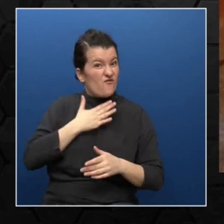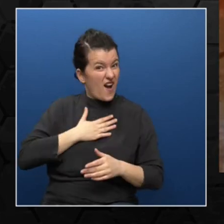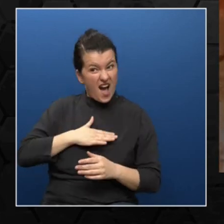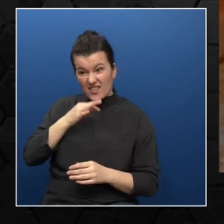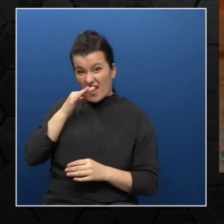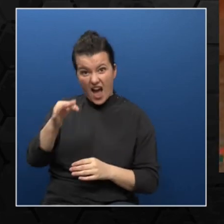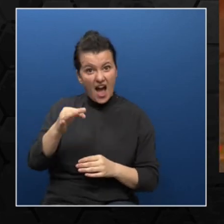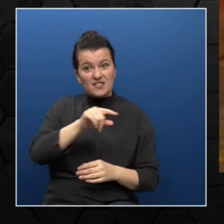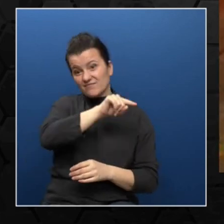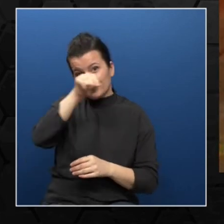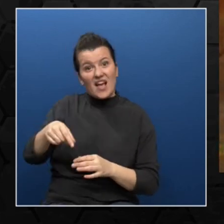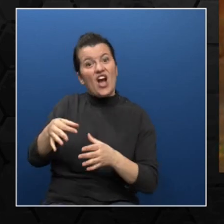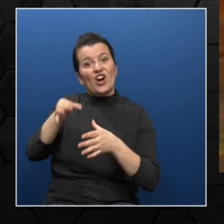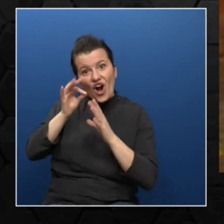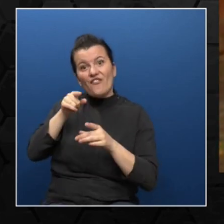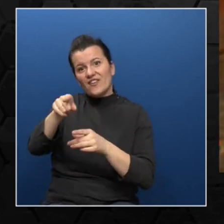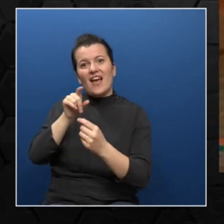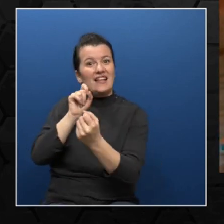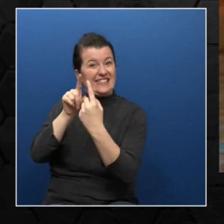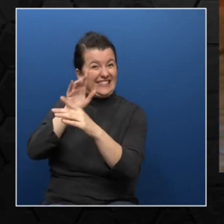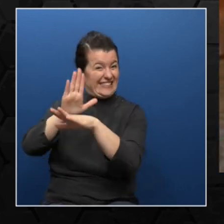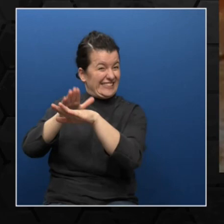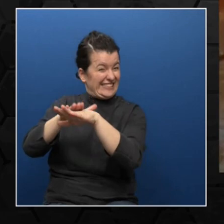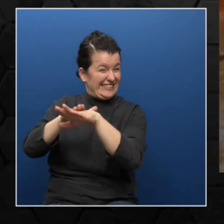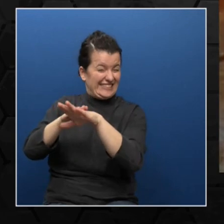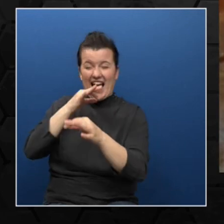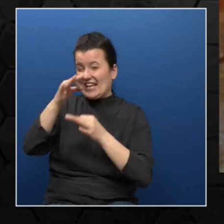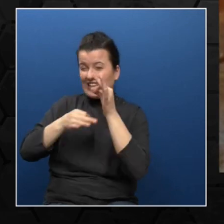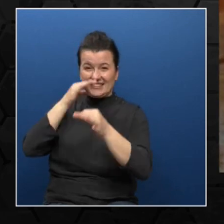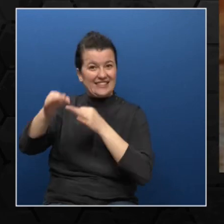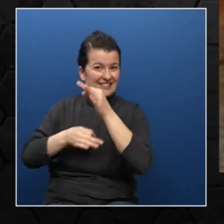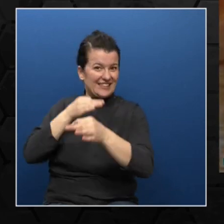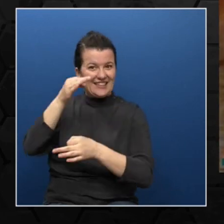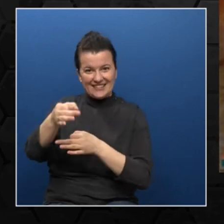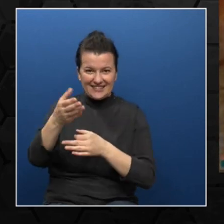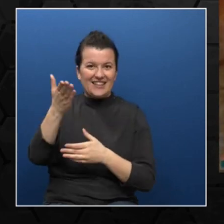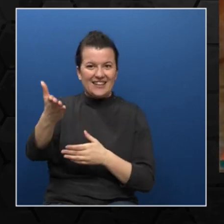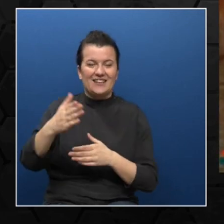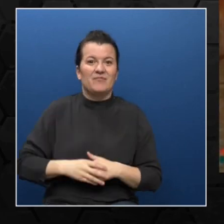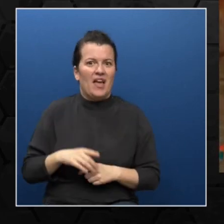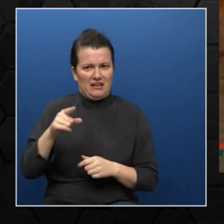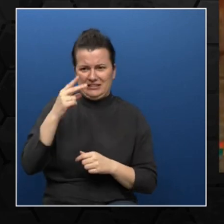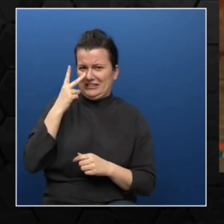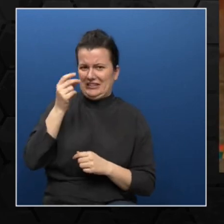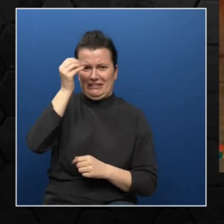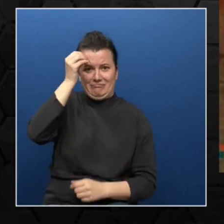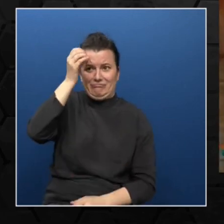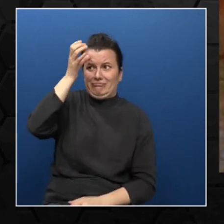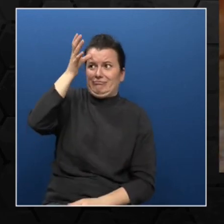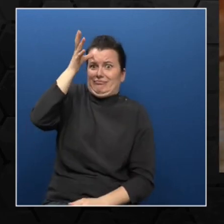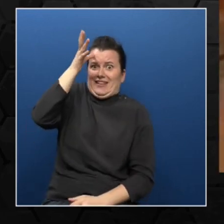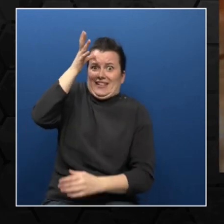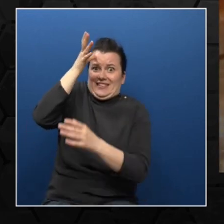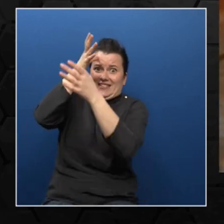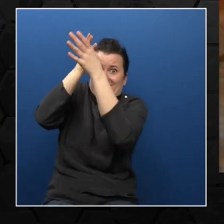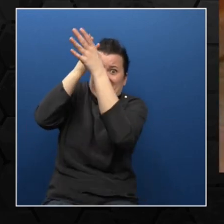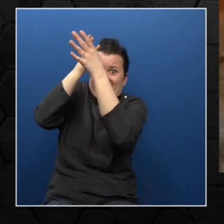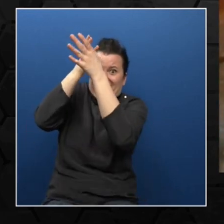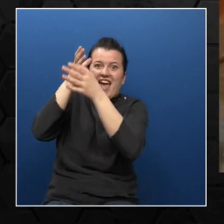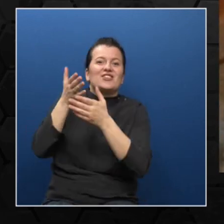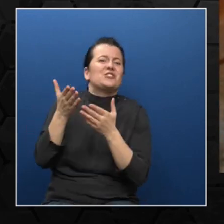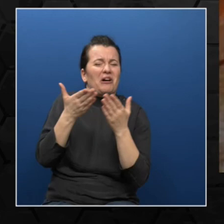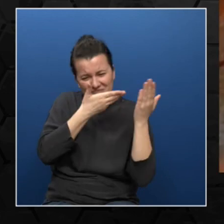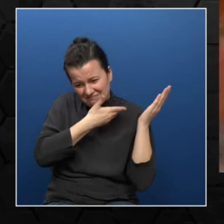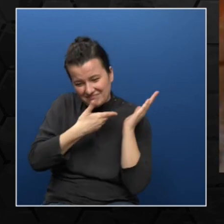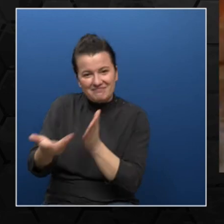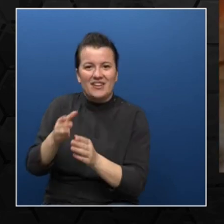definitely go check him out, ask him questions. He's obviously a really smart guy, so definitely